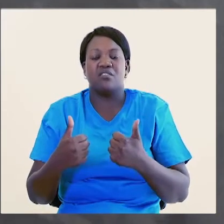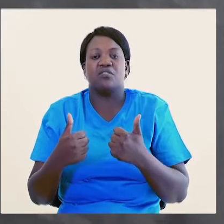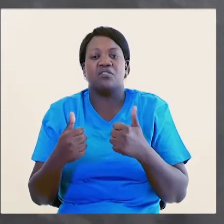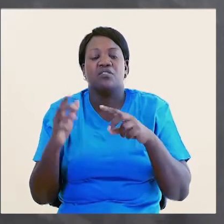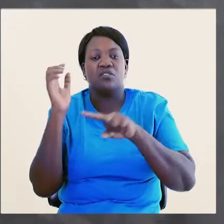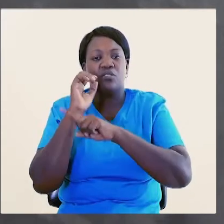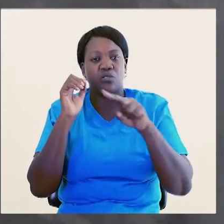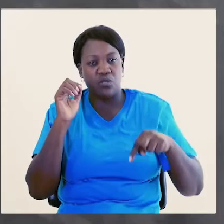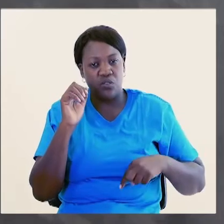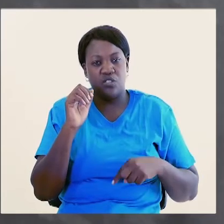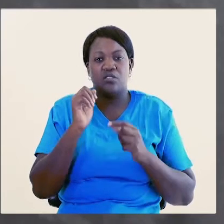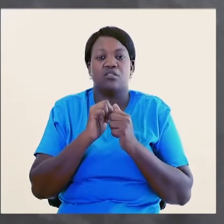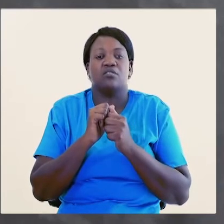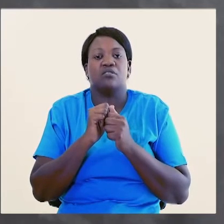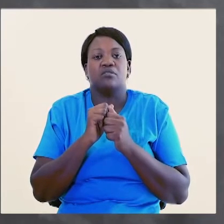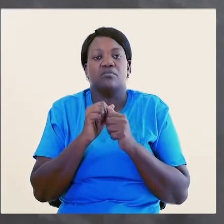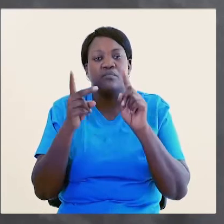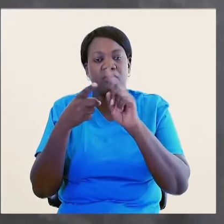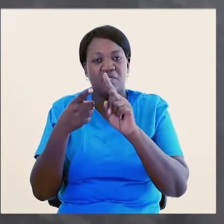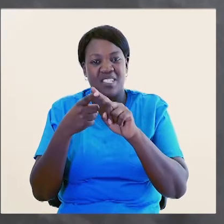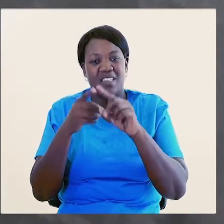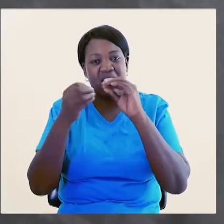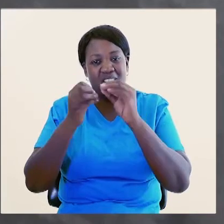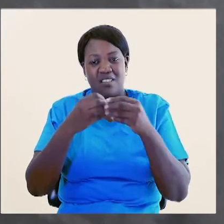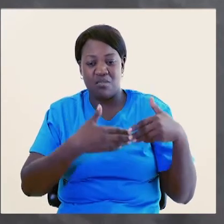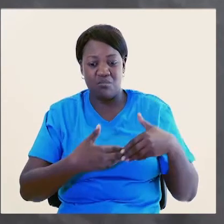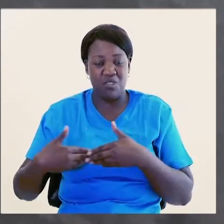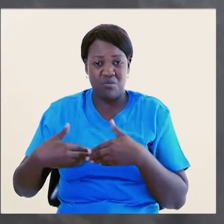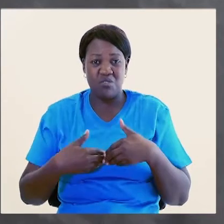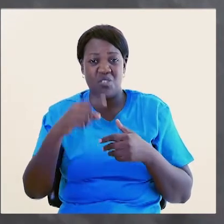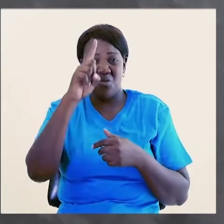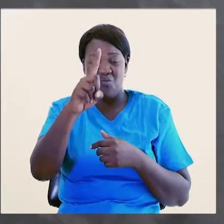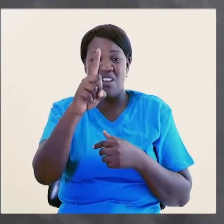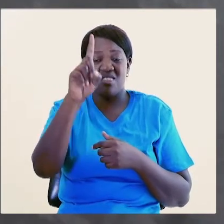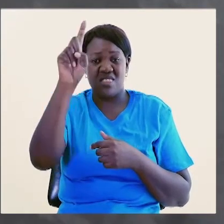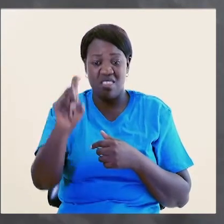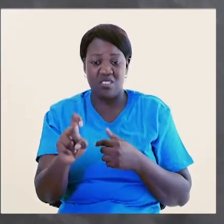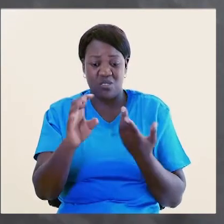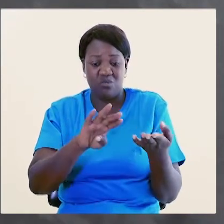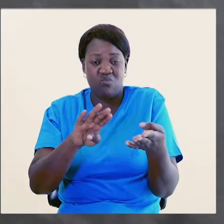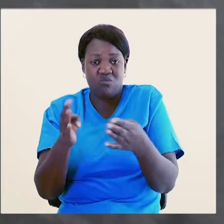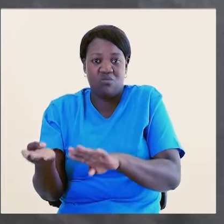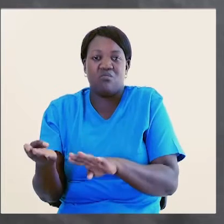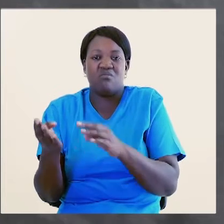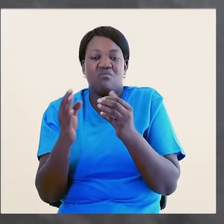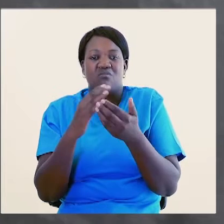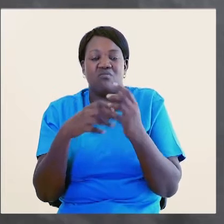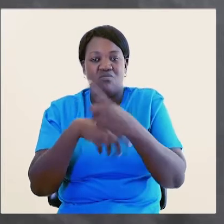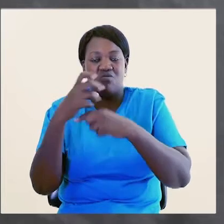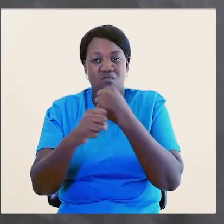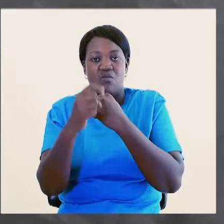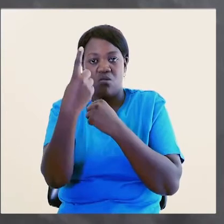The infant mortality rate, the number of babies out of every 1,000 who die before they reach the age of